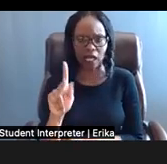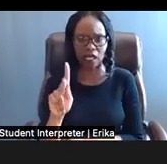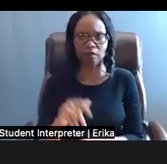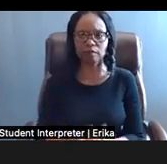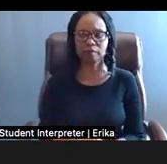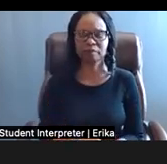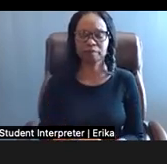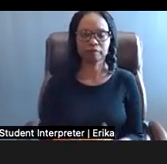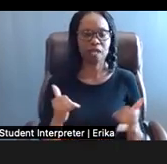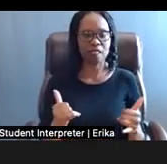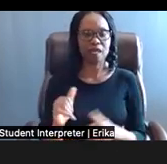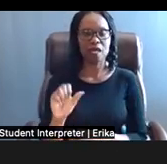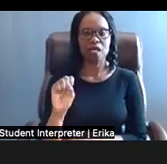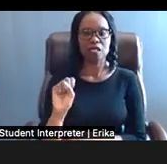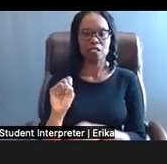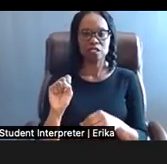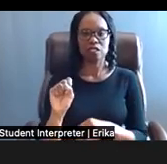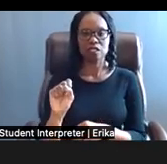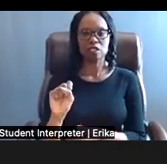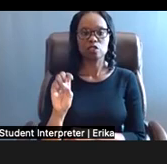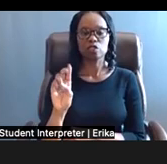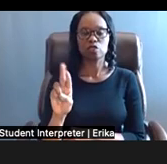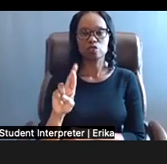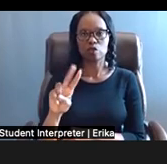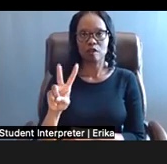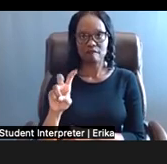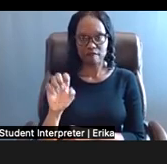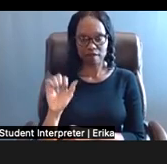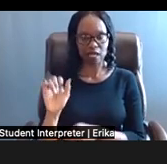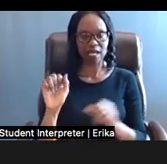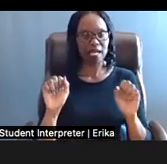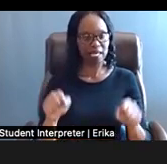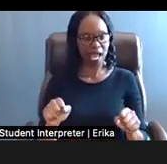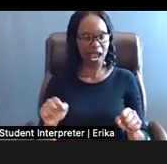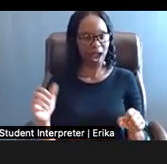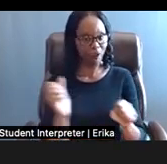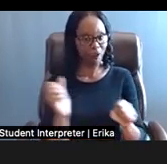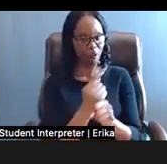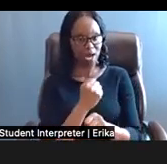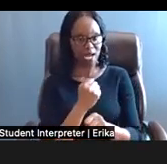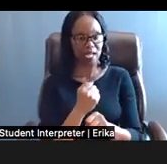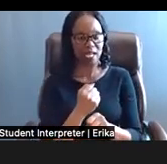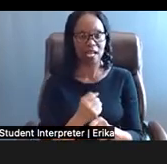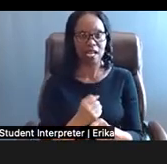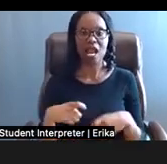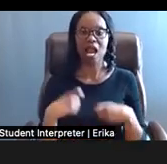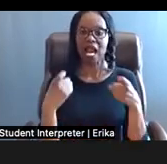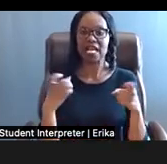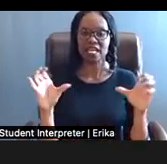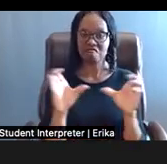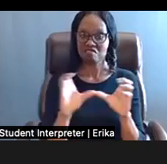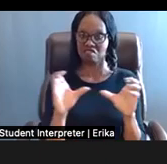This is a survey that if you fill it out, you can be entered to win gift certificates to different bookstores